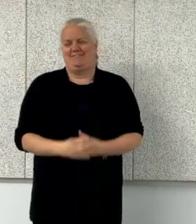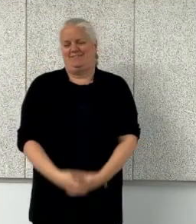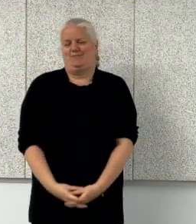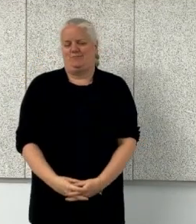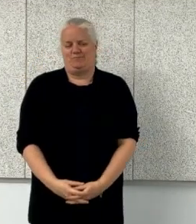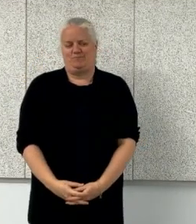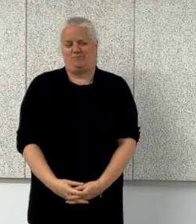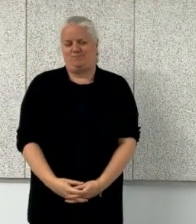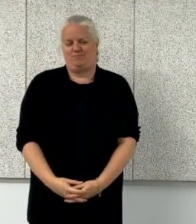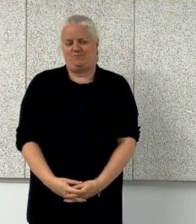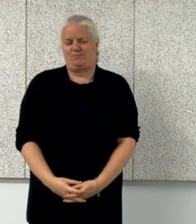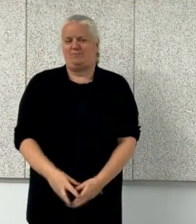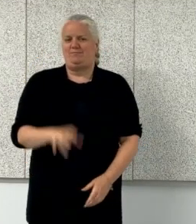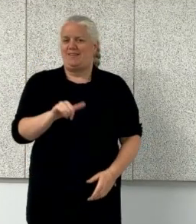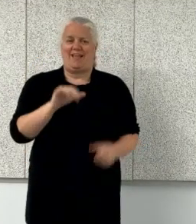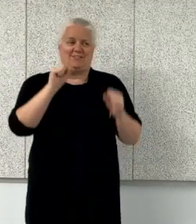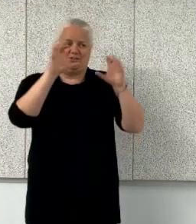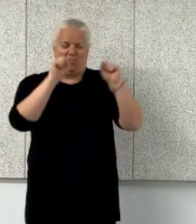That's incredible. Well, okay,